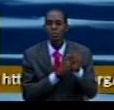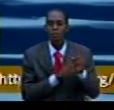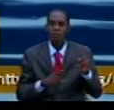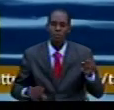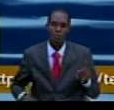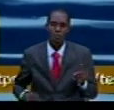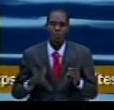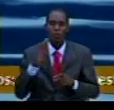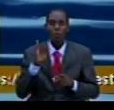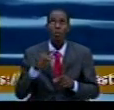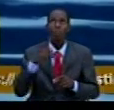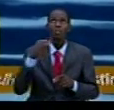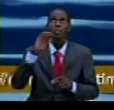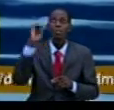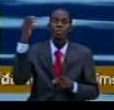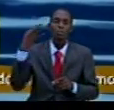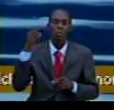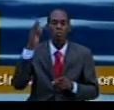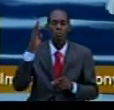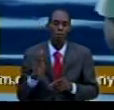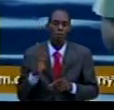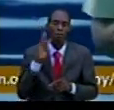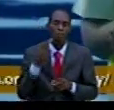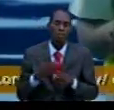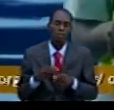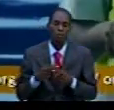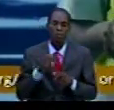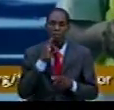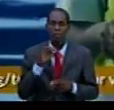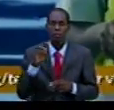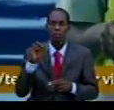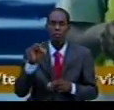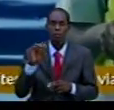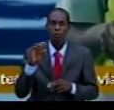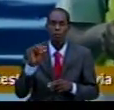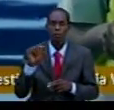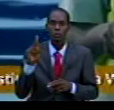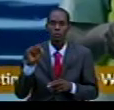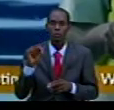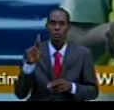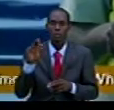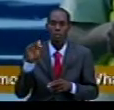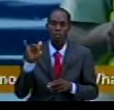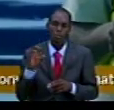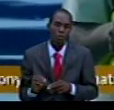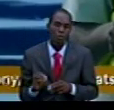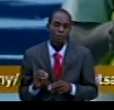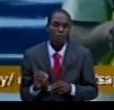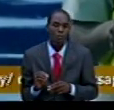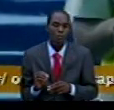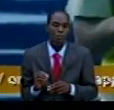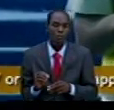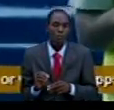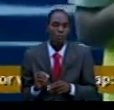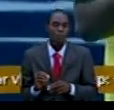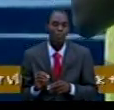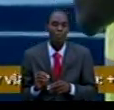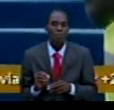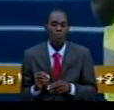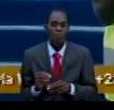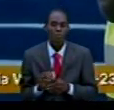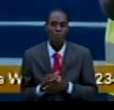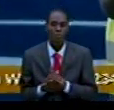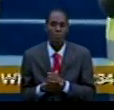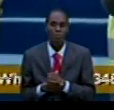grace of God, I'm Motorayo Olagunju from Akanmu district, Onara 1, Egbeda